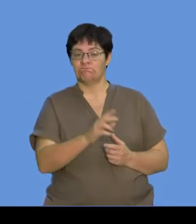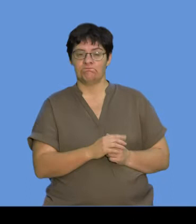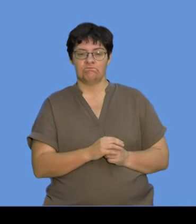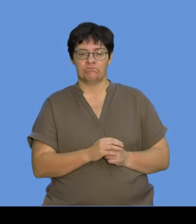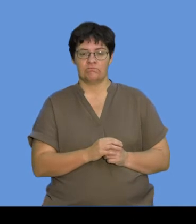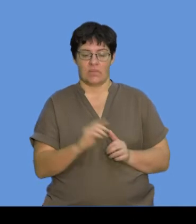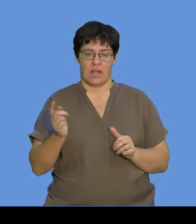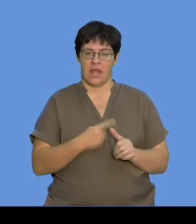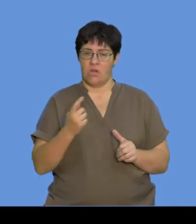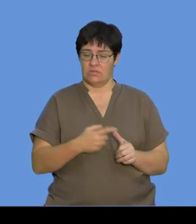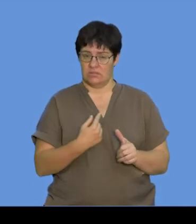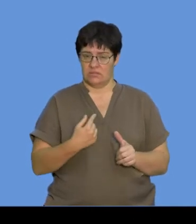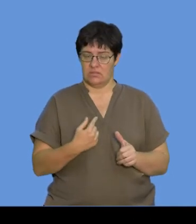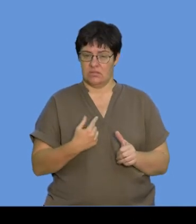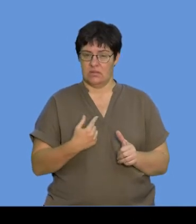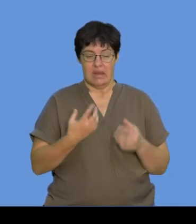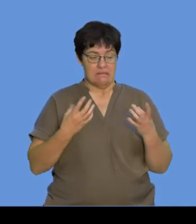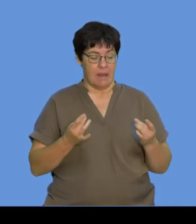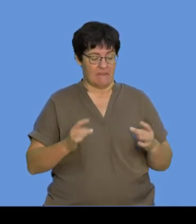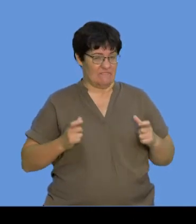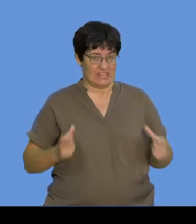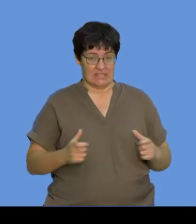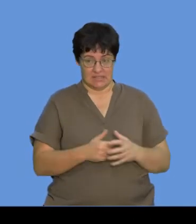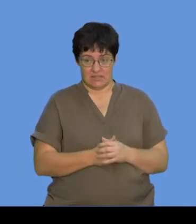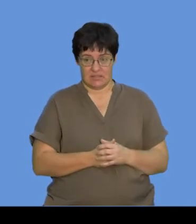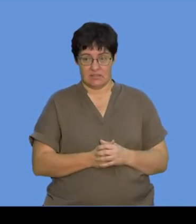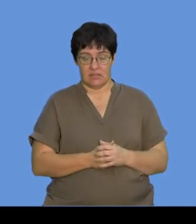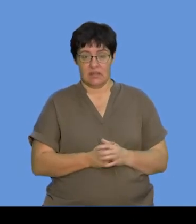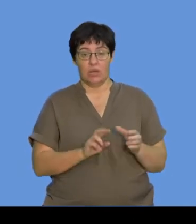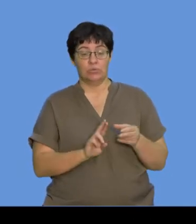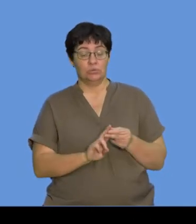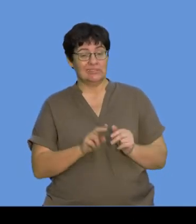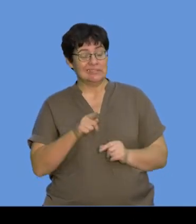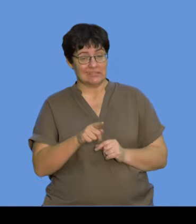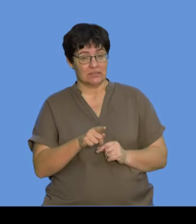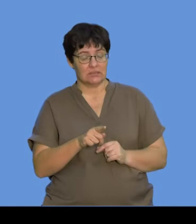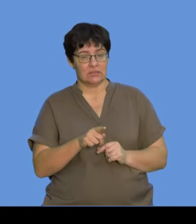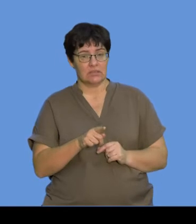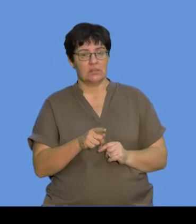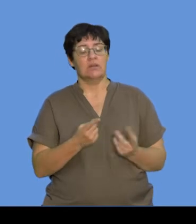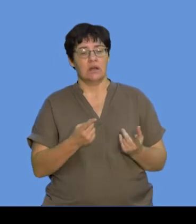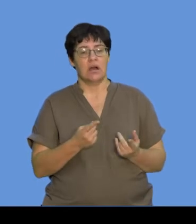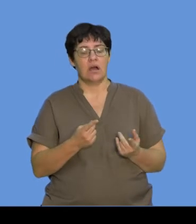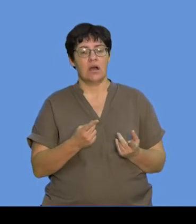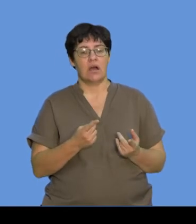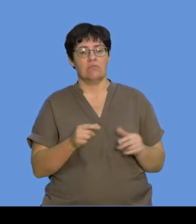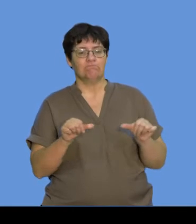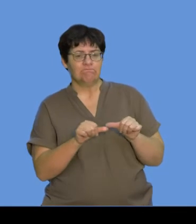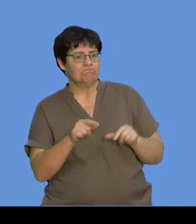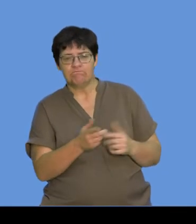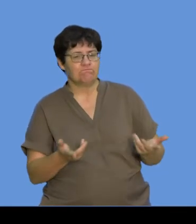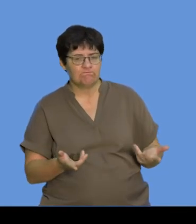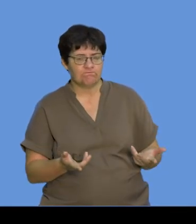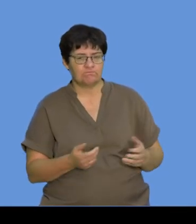us counting, very big numbers. Okay, so the unit that is used to measure the amount of matter, because matter consists